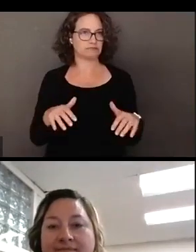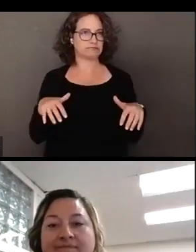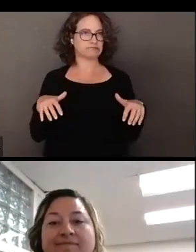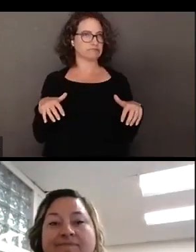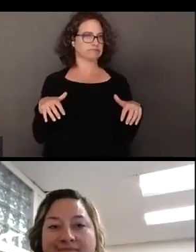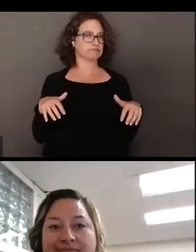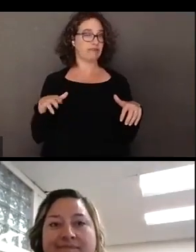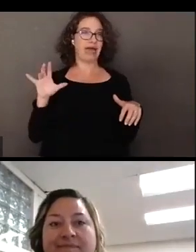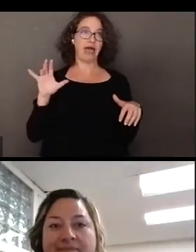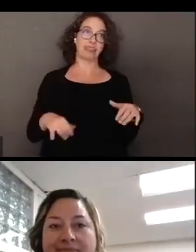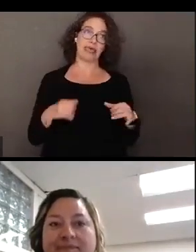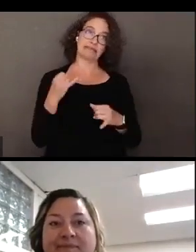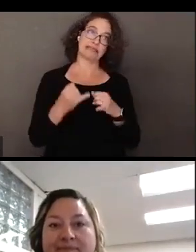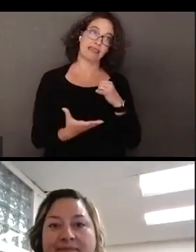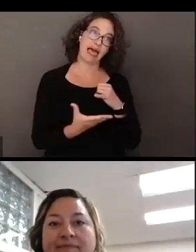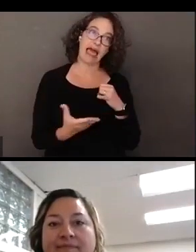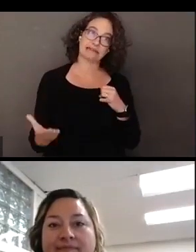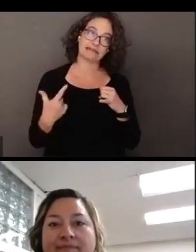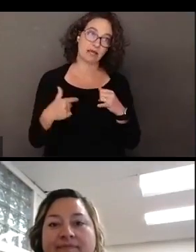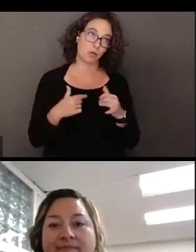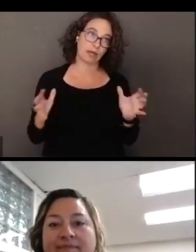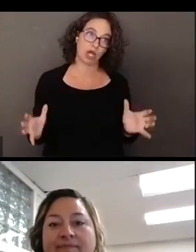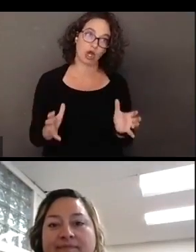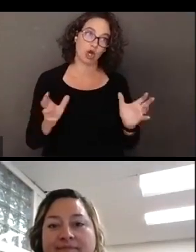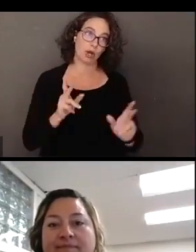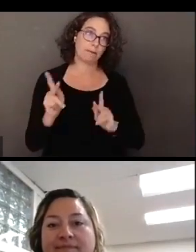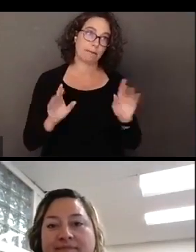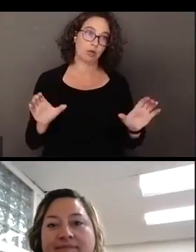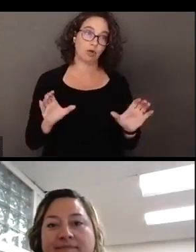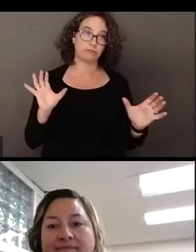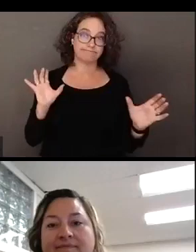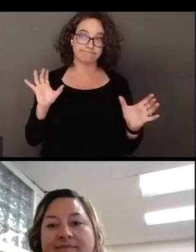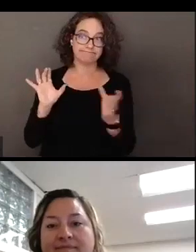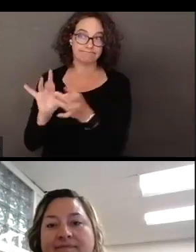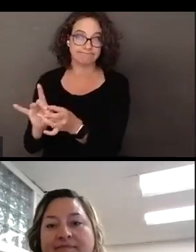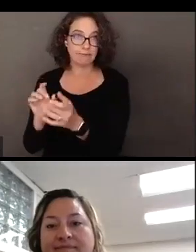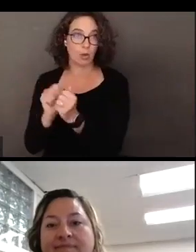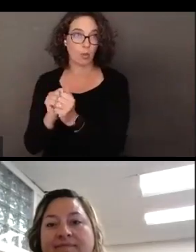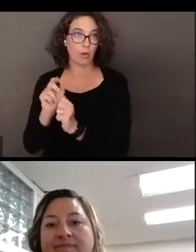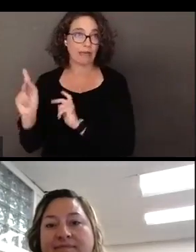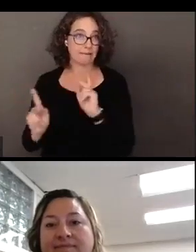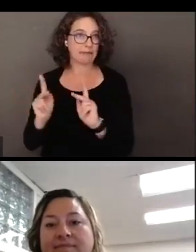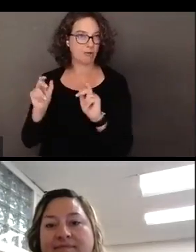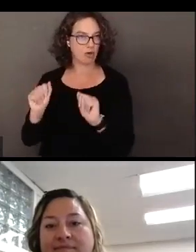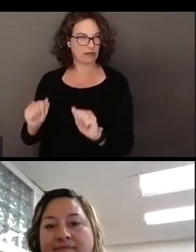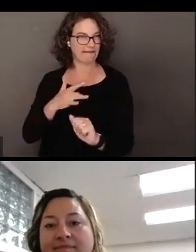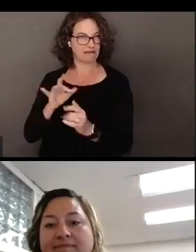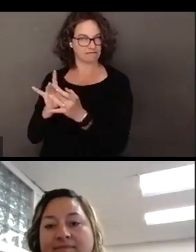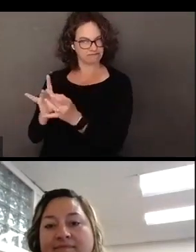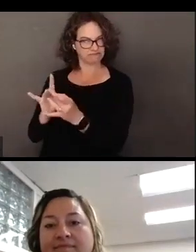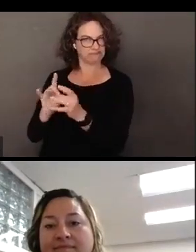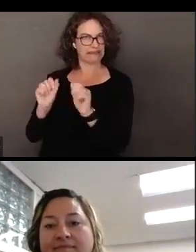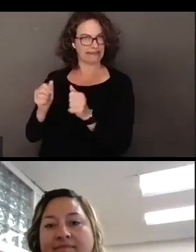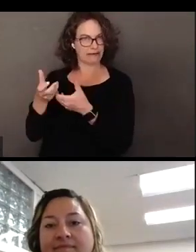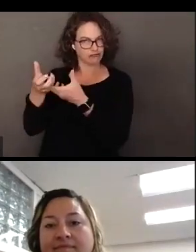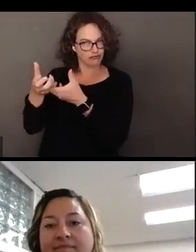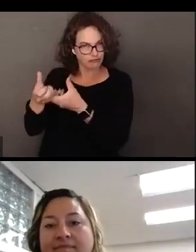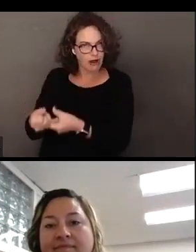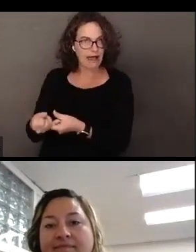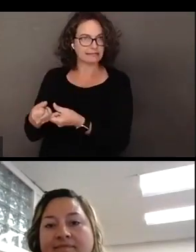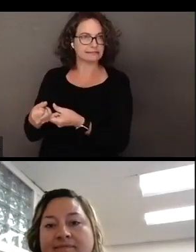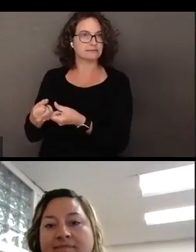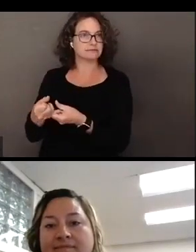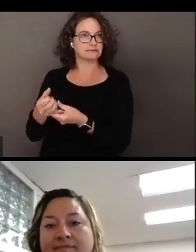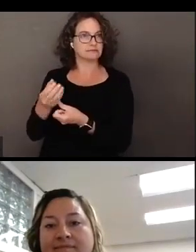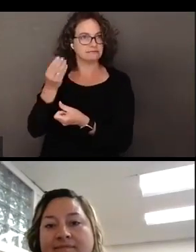the last thing that we encourage people to do. Plugging in with people that you can belong with, people that you can trust, and just let somebody